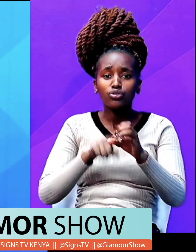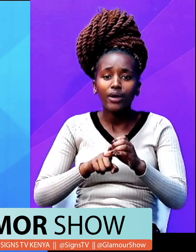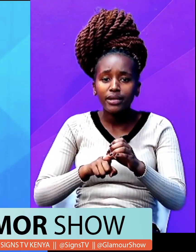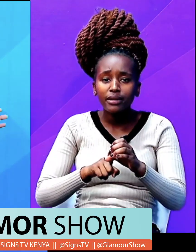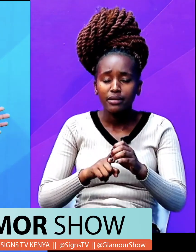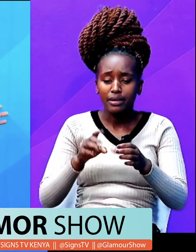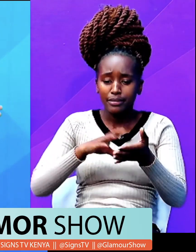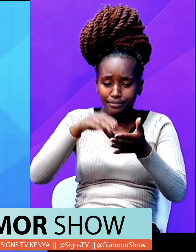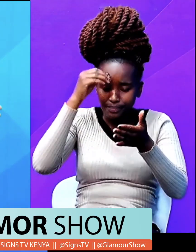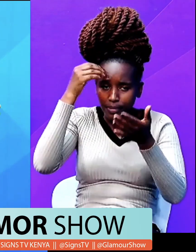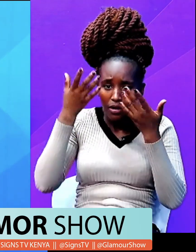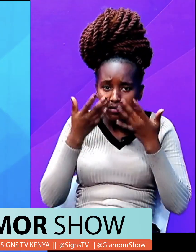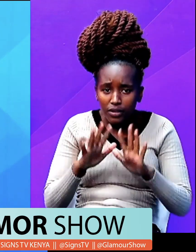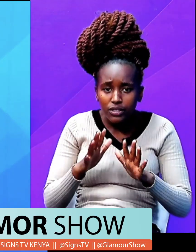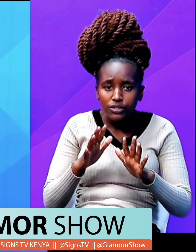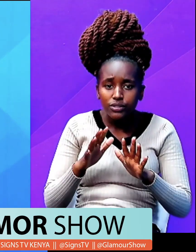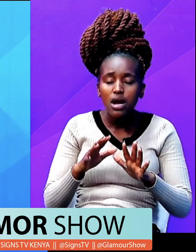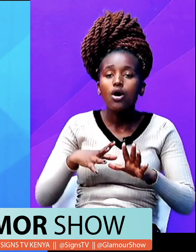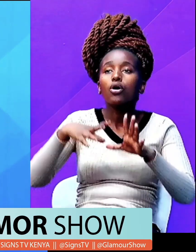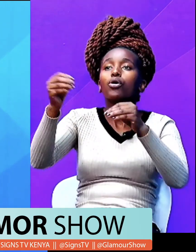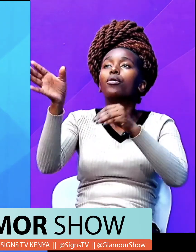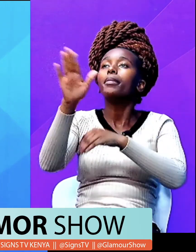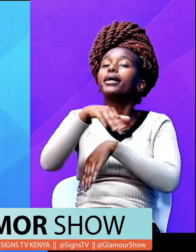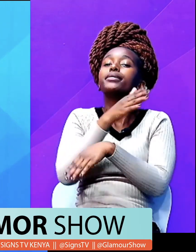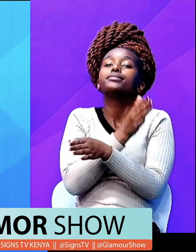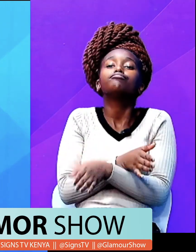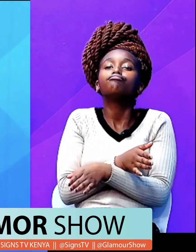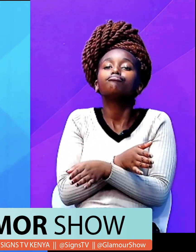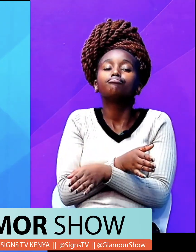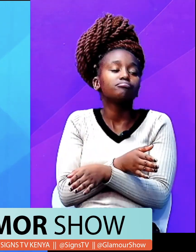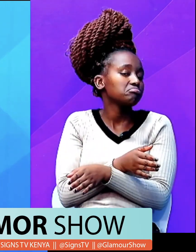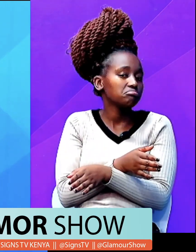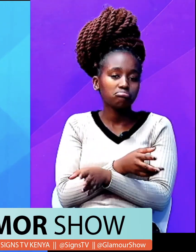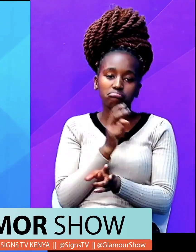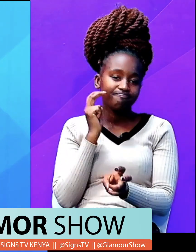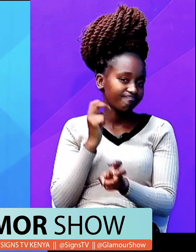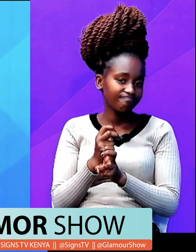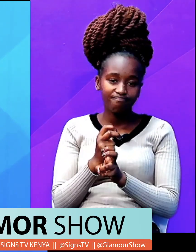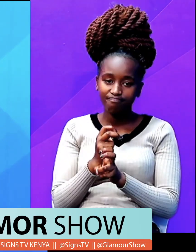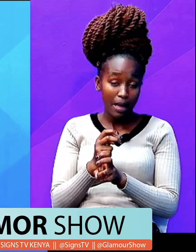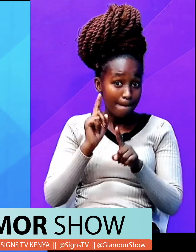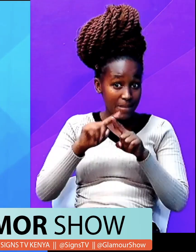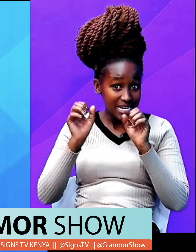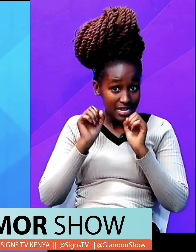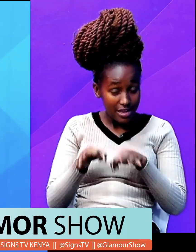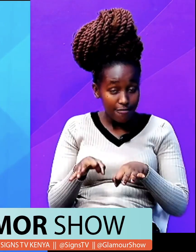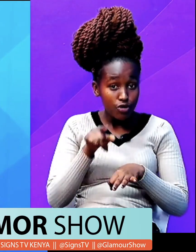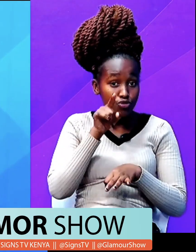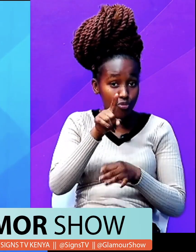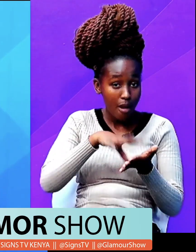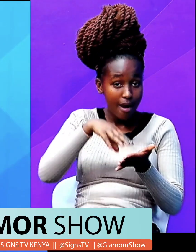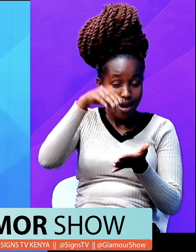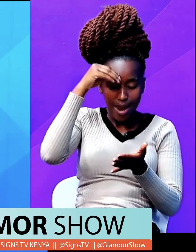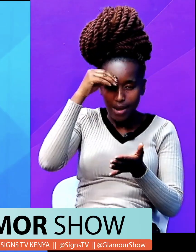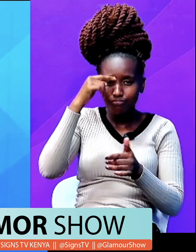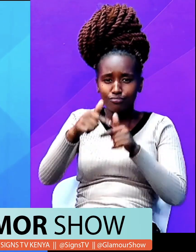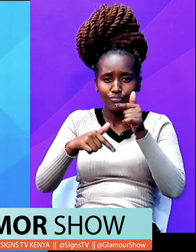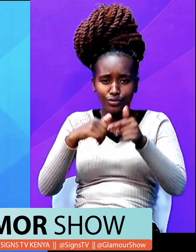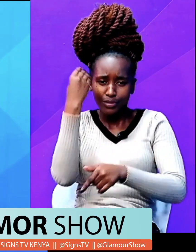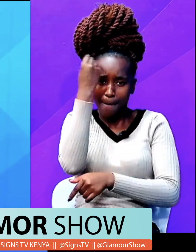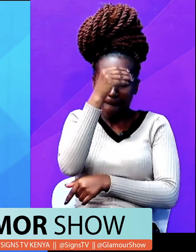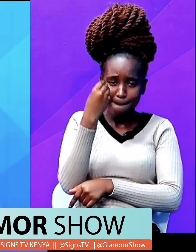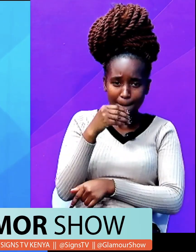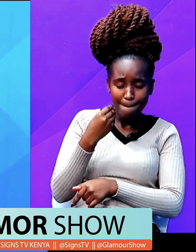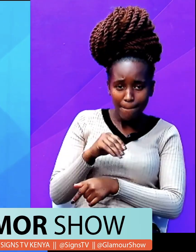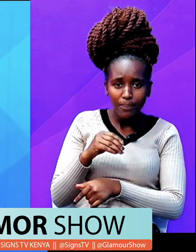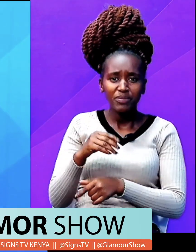then you just sit down, that's it. You need to work on your skill, keep perfecting, learn, the new